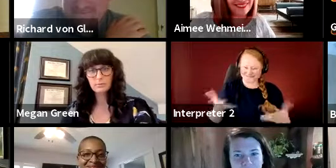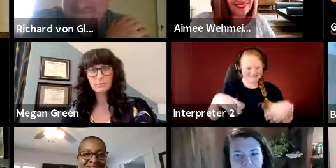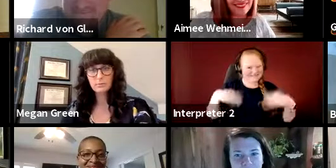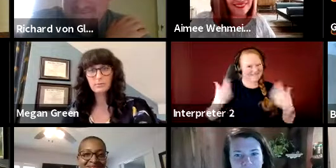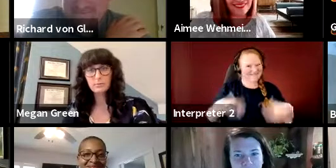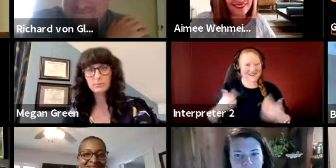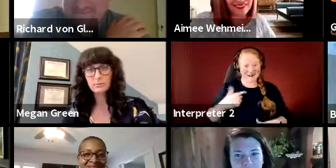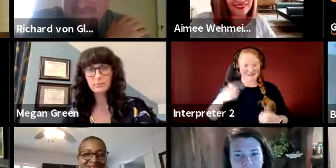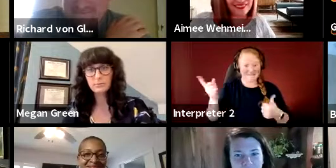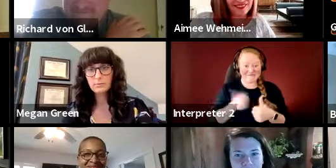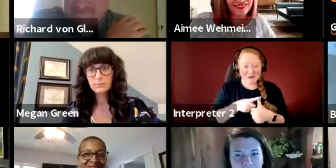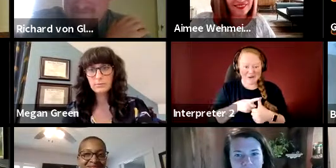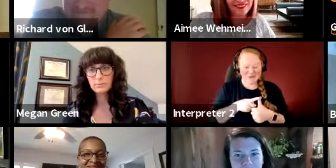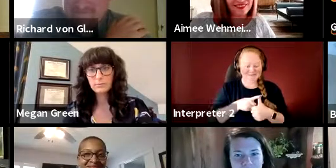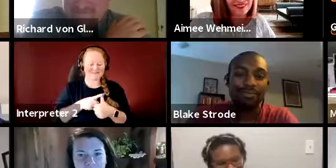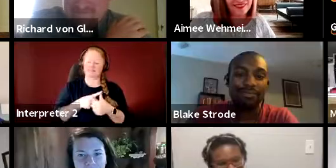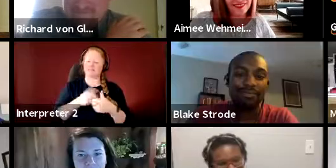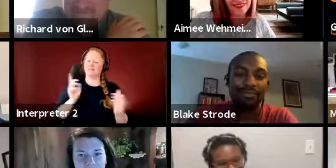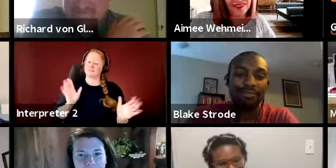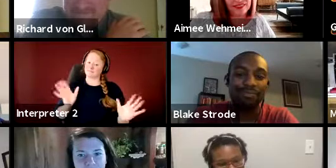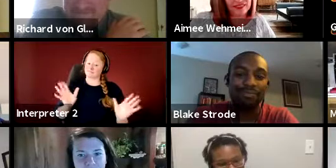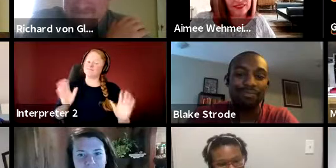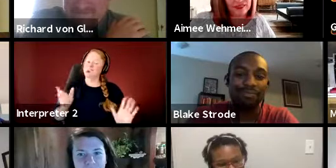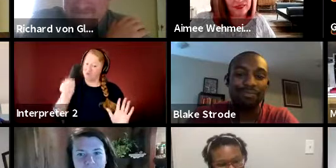like, I feel so blessed to be here.